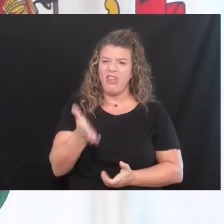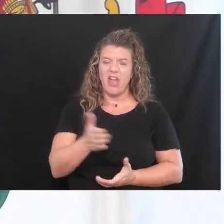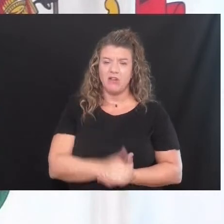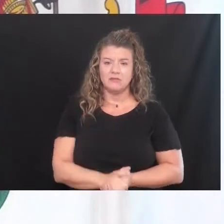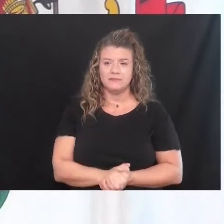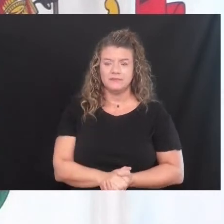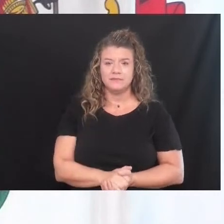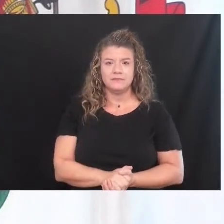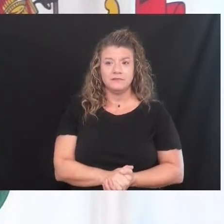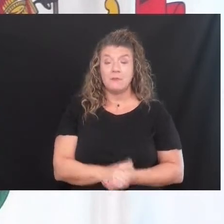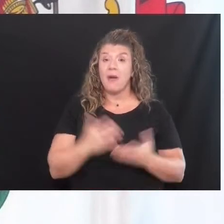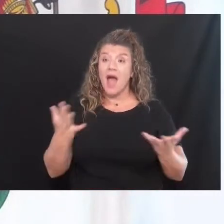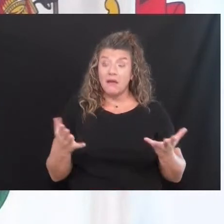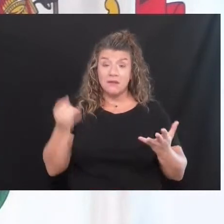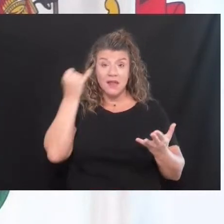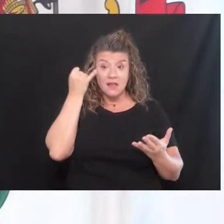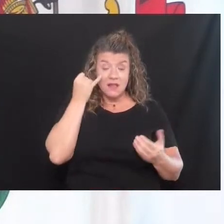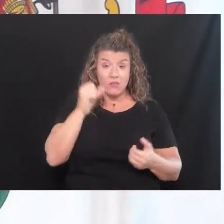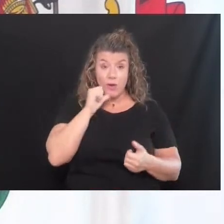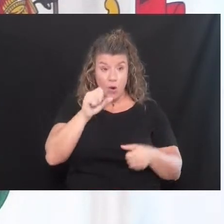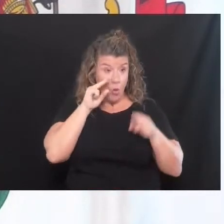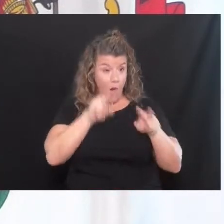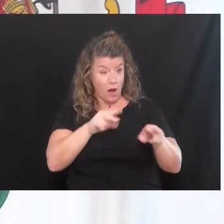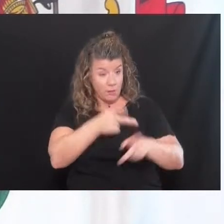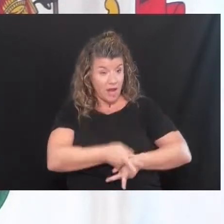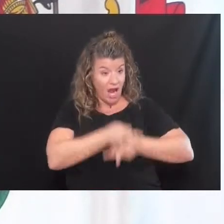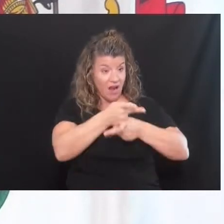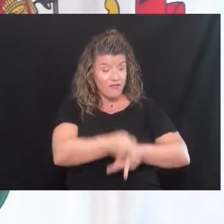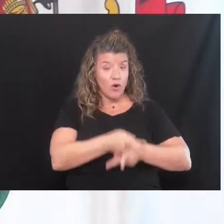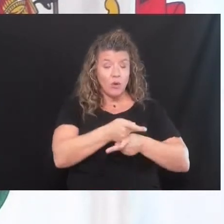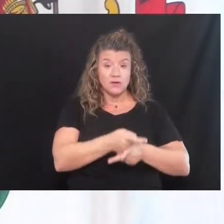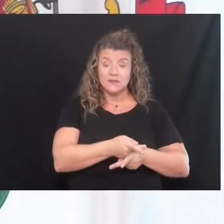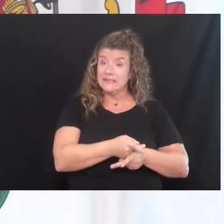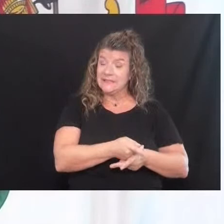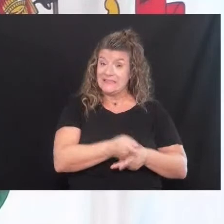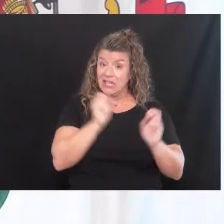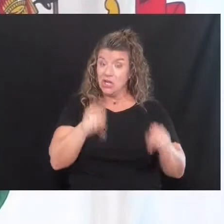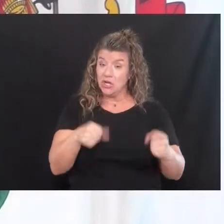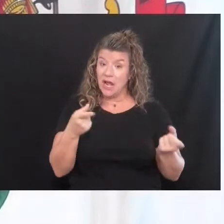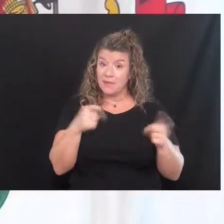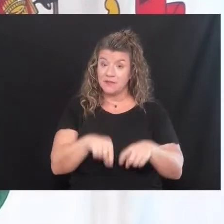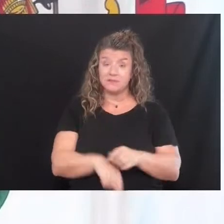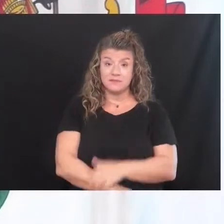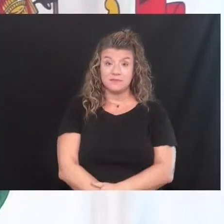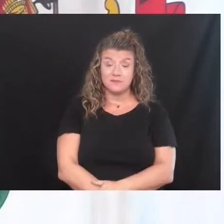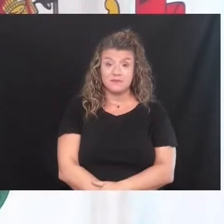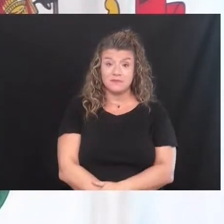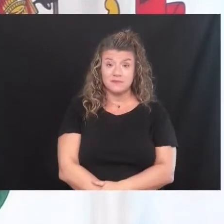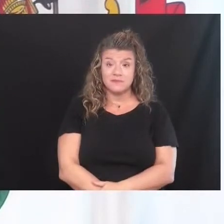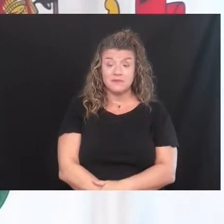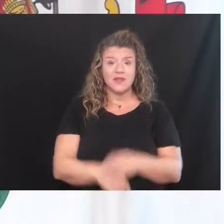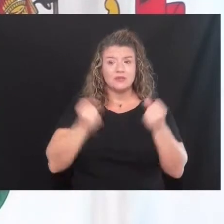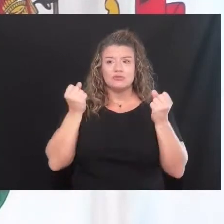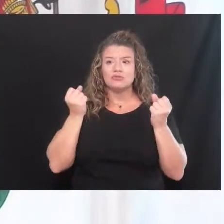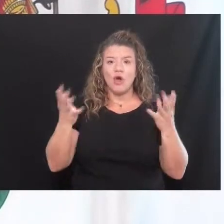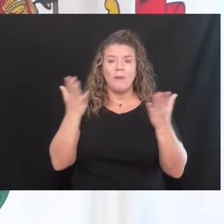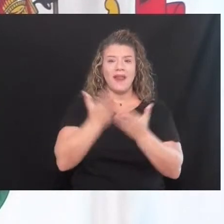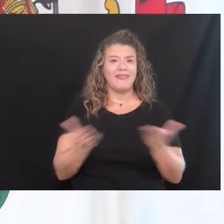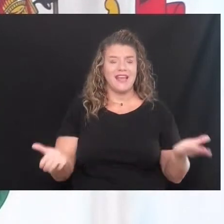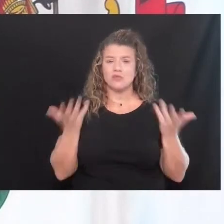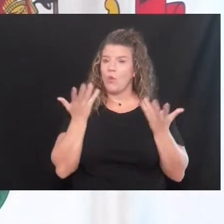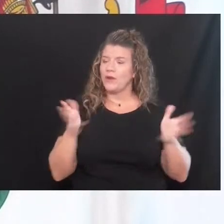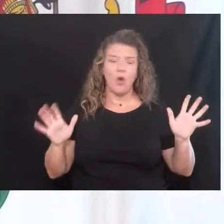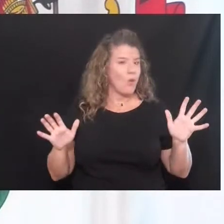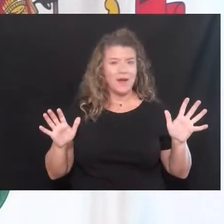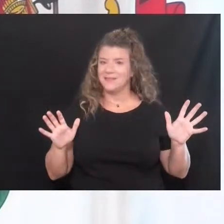But absolutely, if we don't watch, this is absolutely staring us right in the face. All these things that we don't want in any